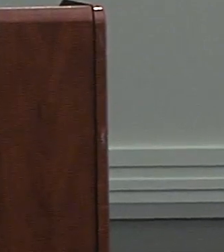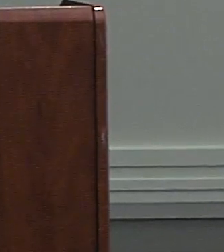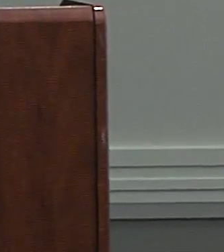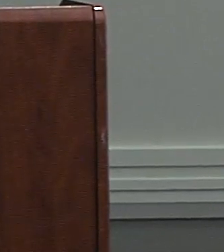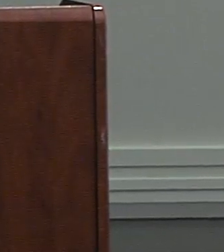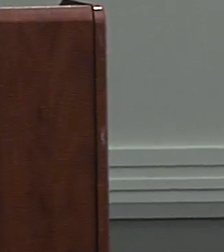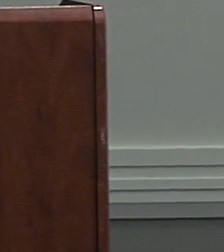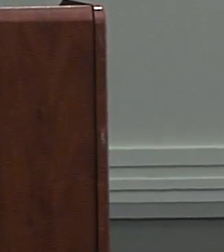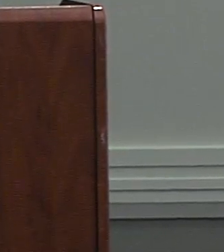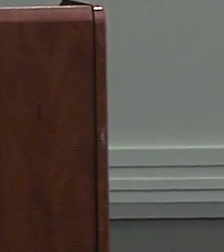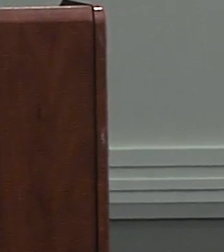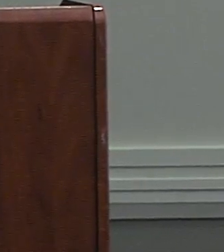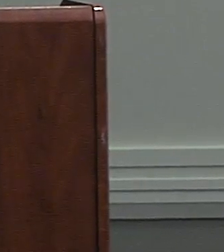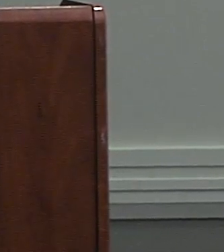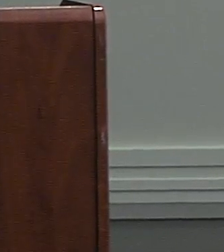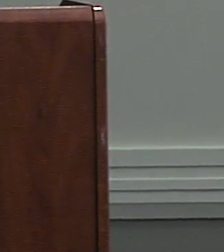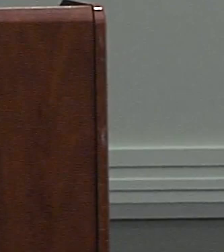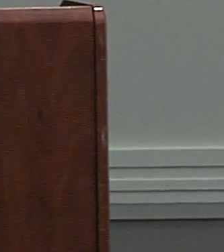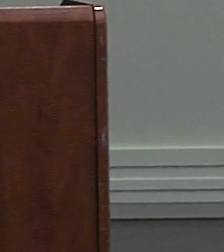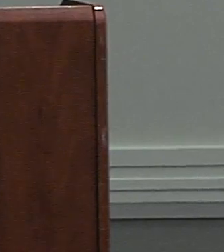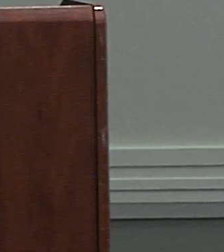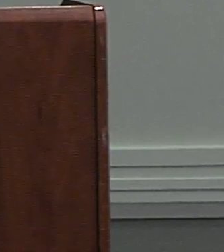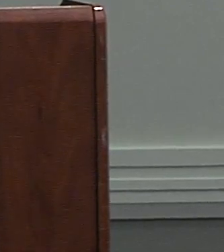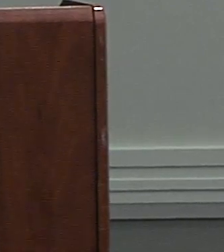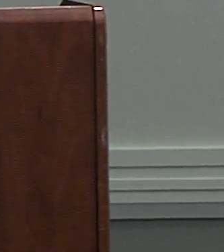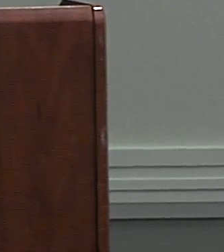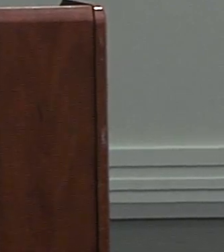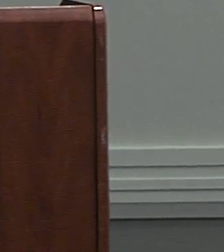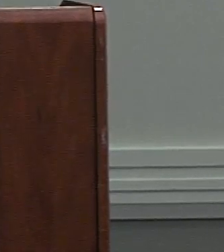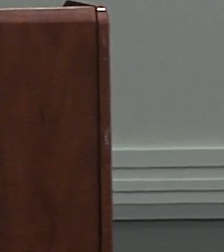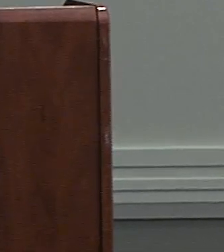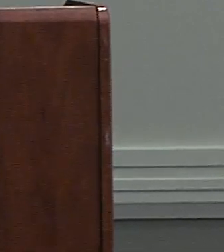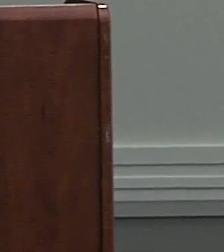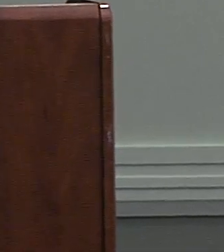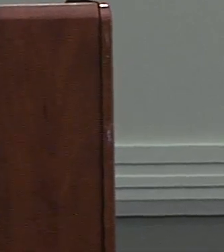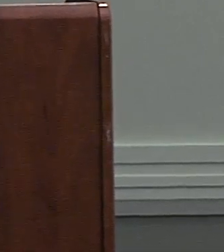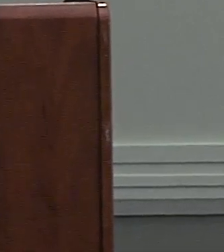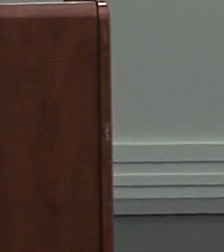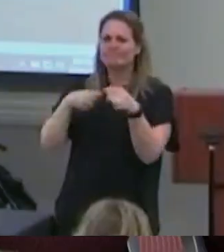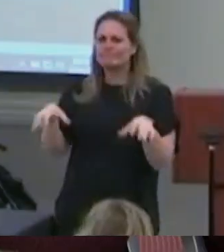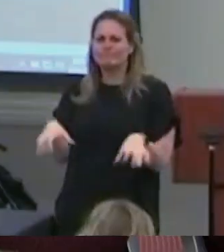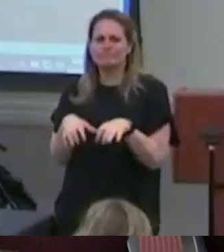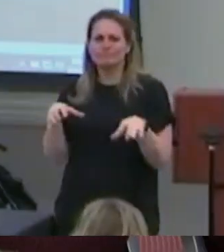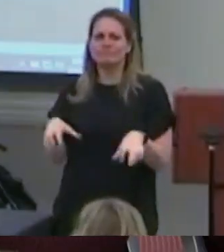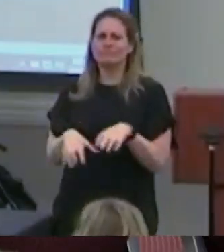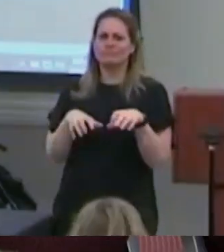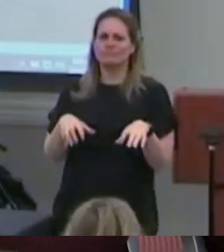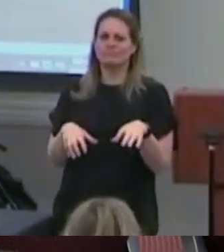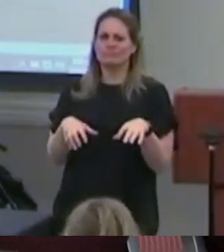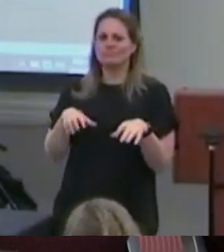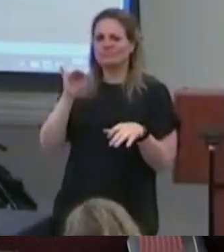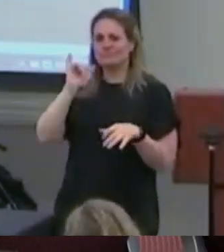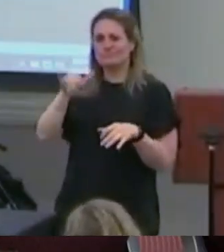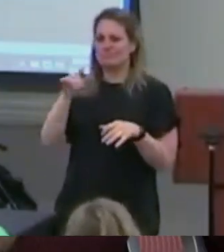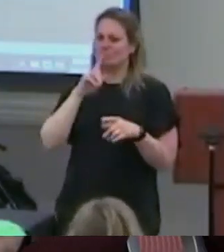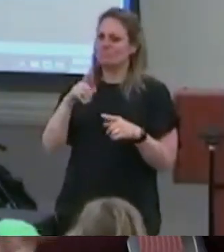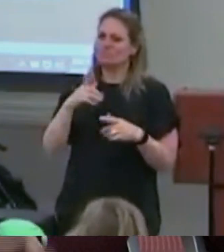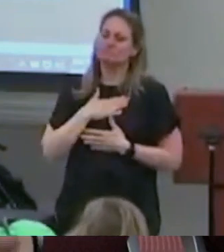advocate, protect, and improve access across our departments and our neighborhoods. Thank you for having me.